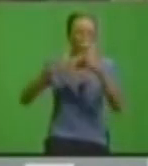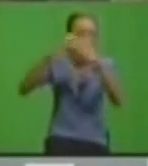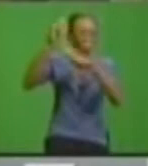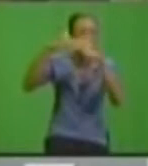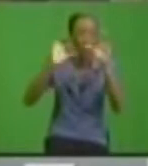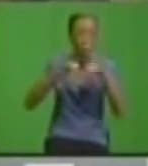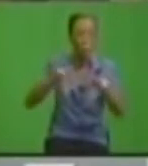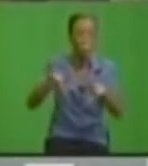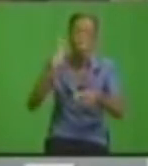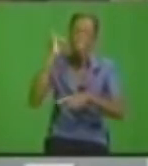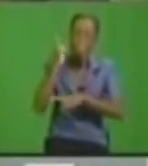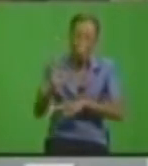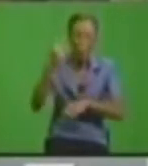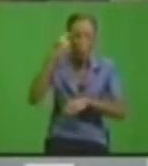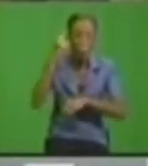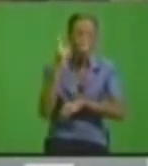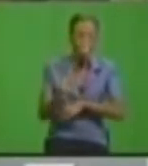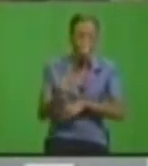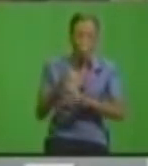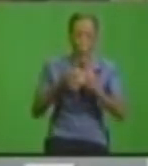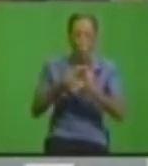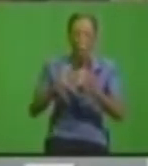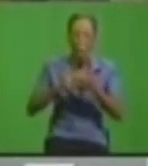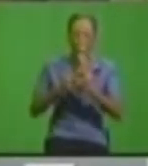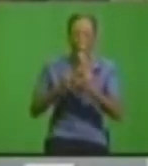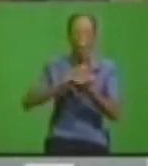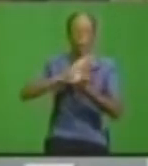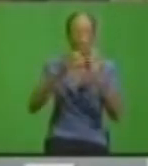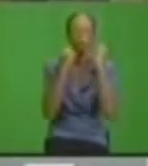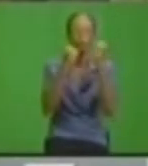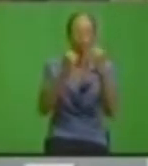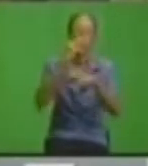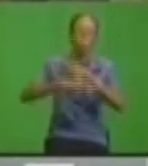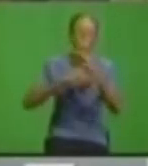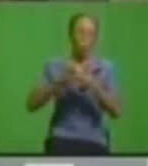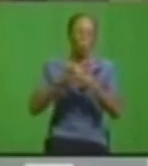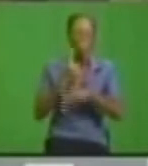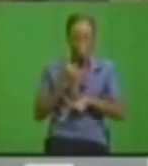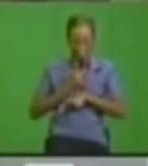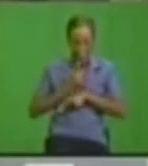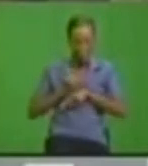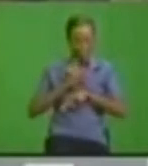the Caribbean as being one, as being a potent force on the world stage.